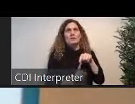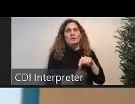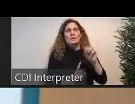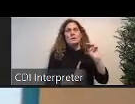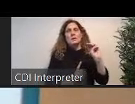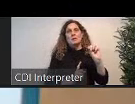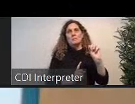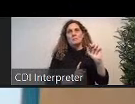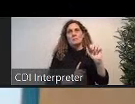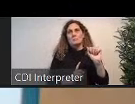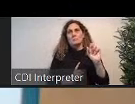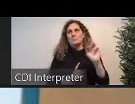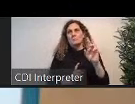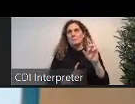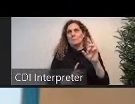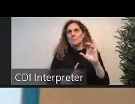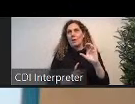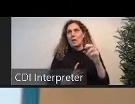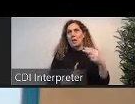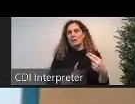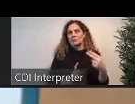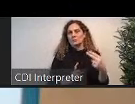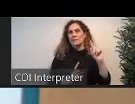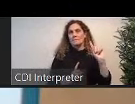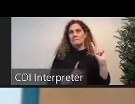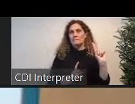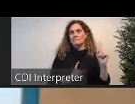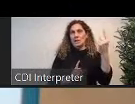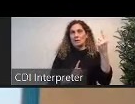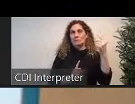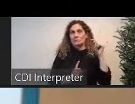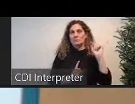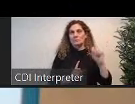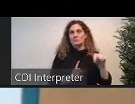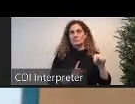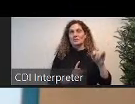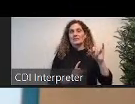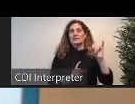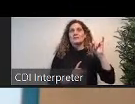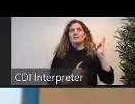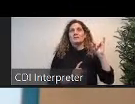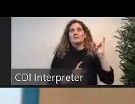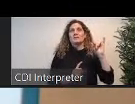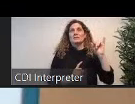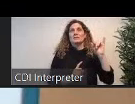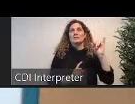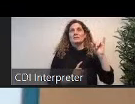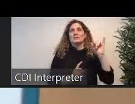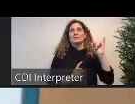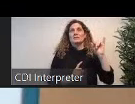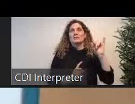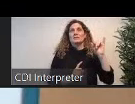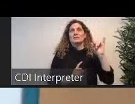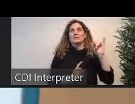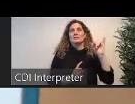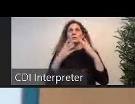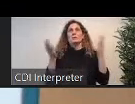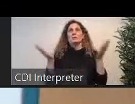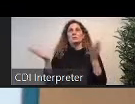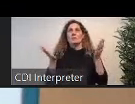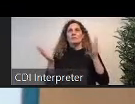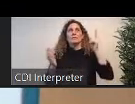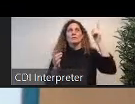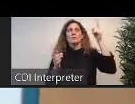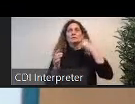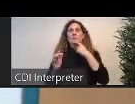away, the Wisconsin Department of Health Services has stated that tentatively many other eligible groups will become available,